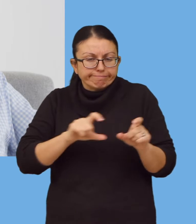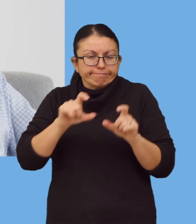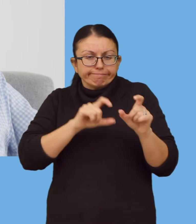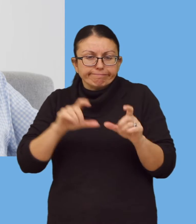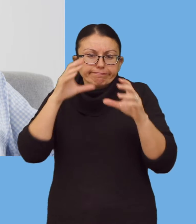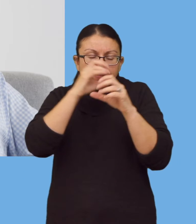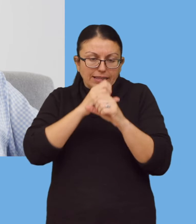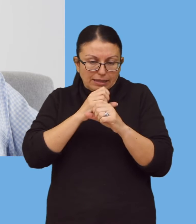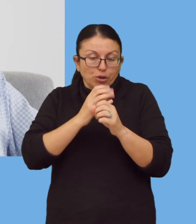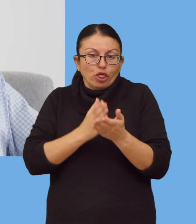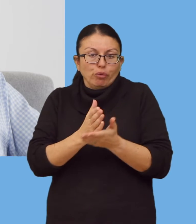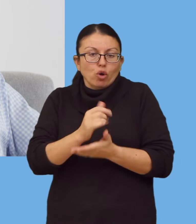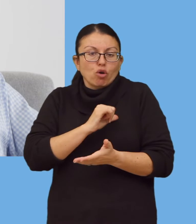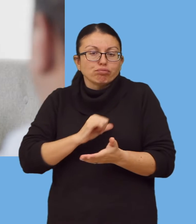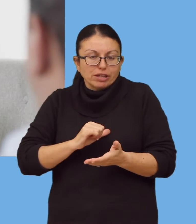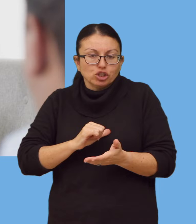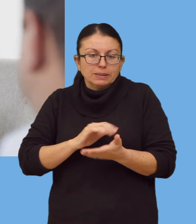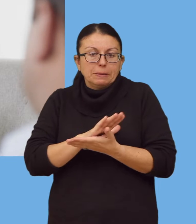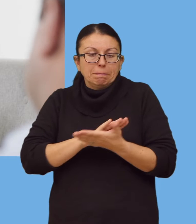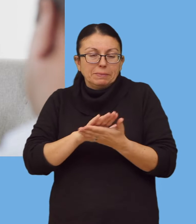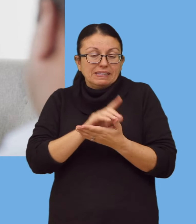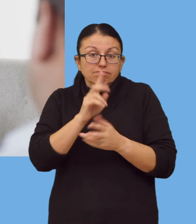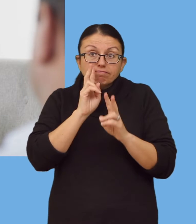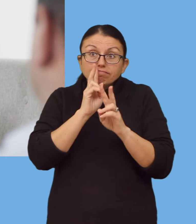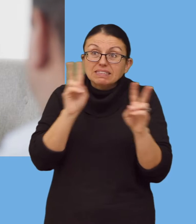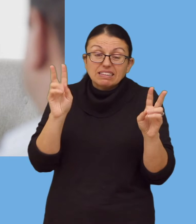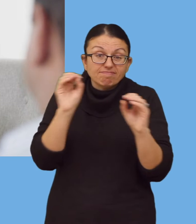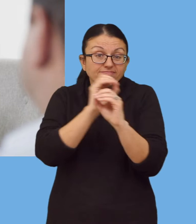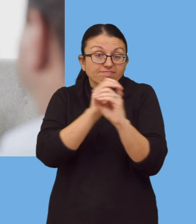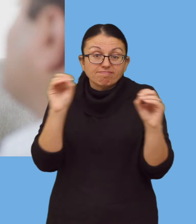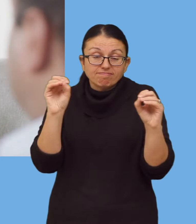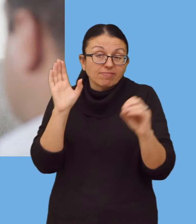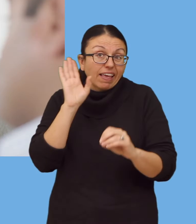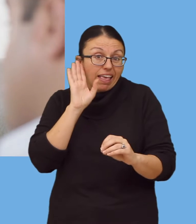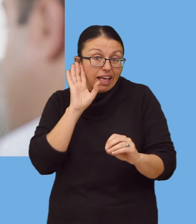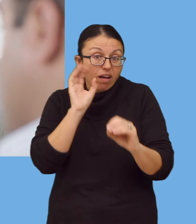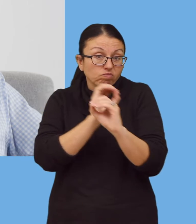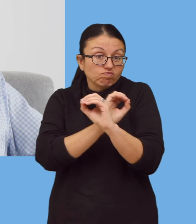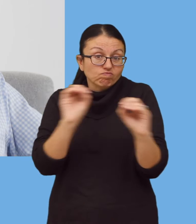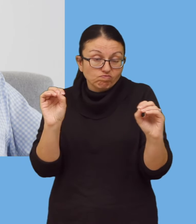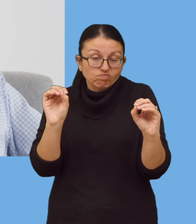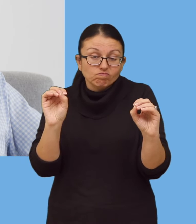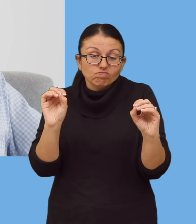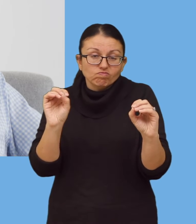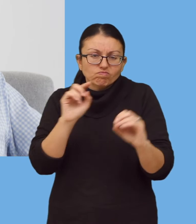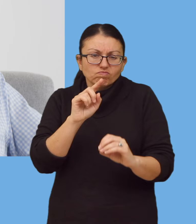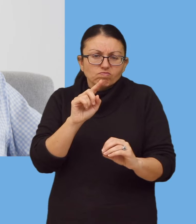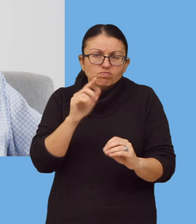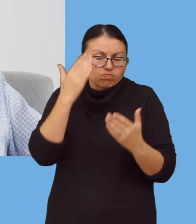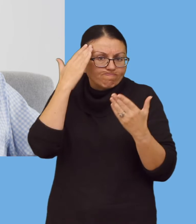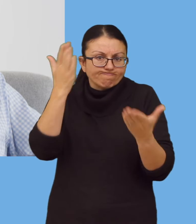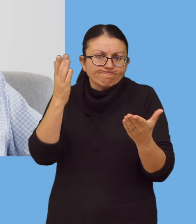asleep whilst your procedure takes place. It means that you can't see anything, you can't hear anything, you won't